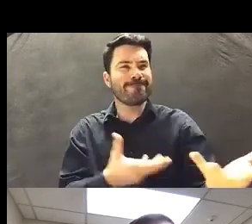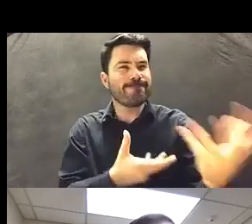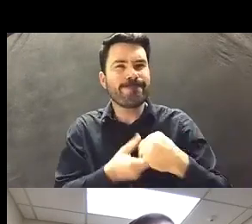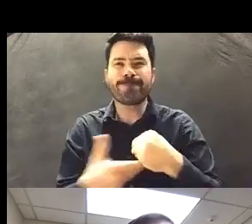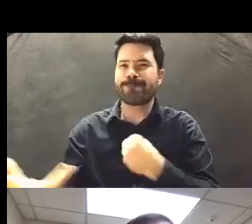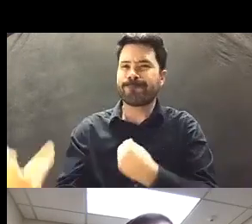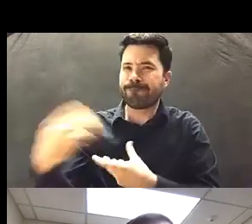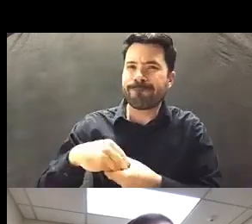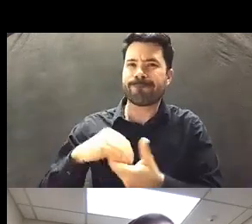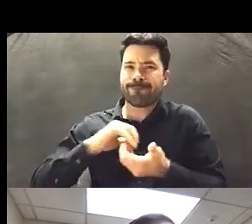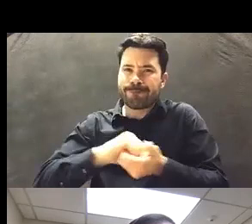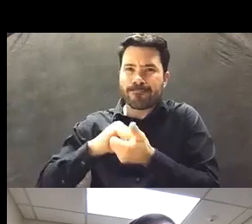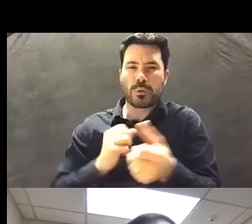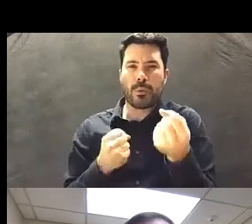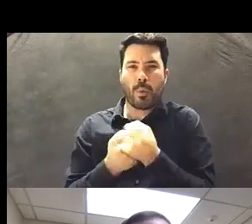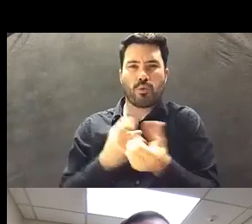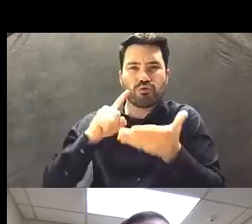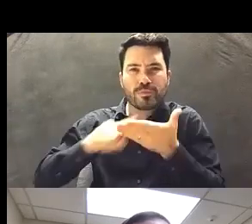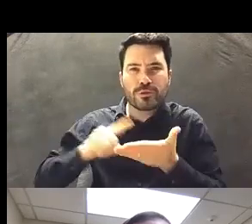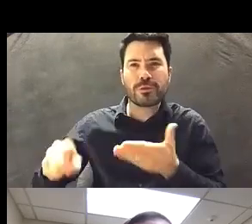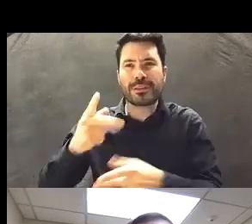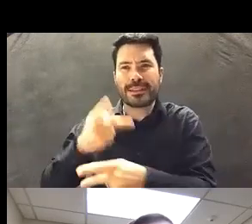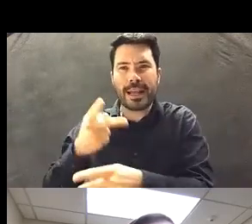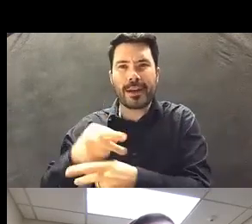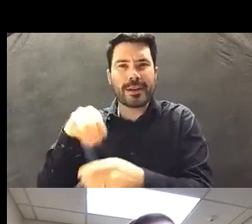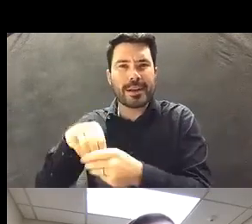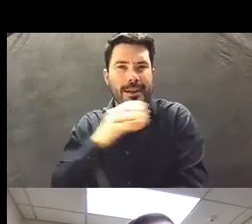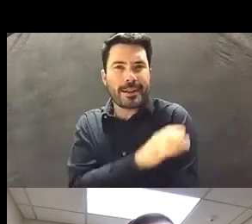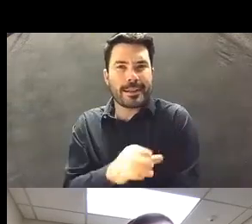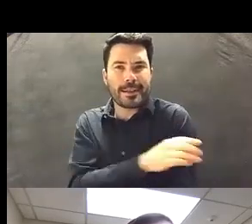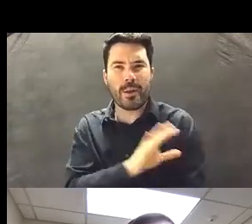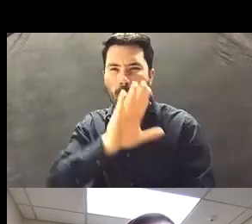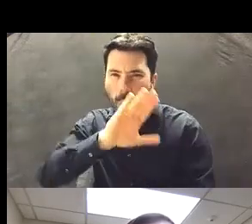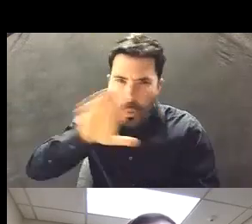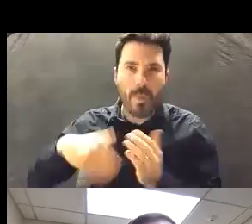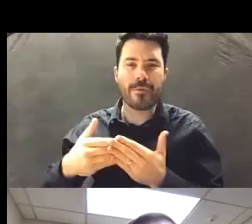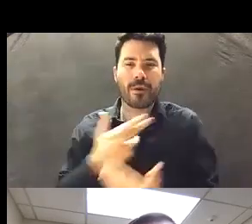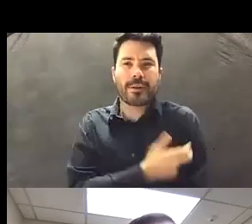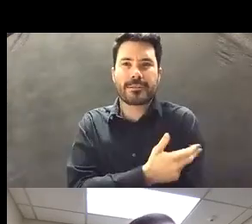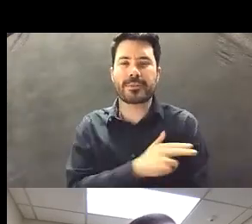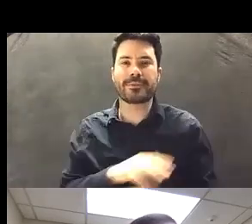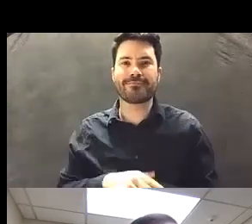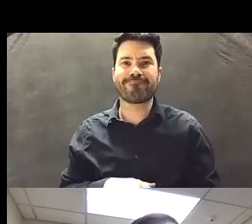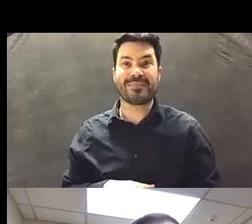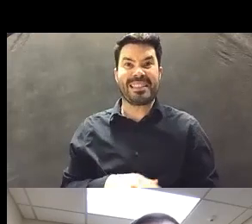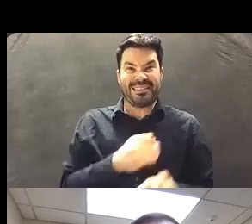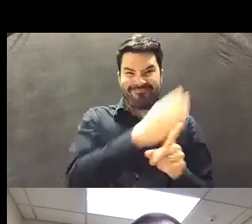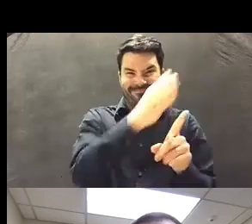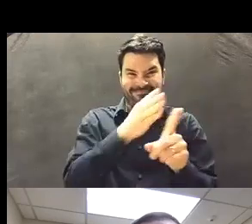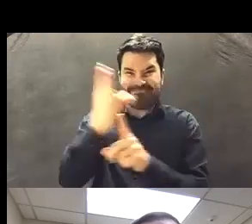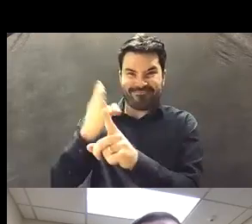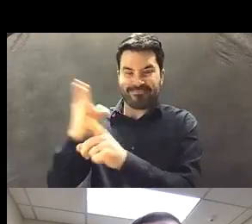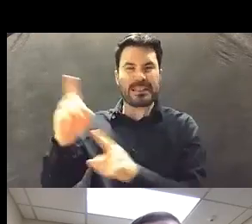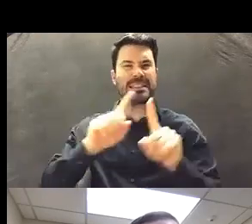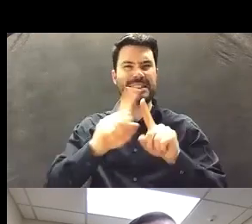academic medical center. Across the enterprise, we have priorities in each of these areas that we will work together